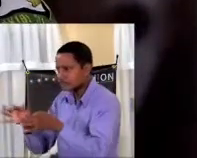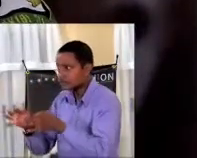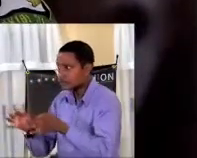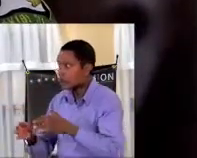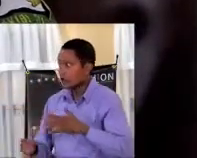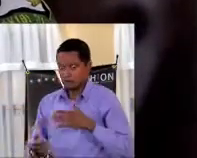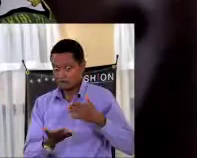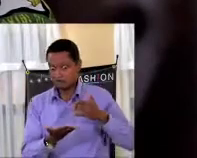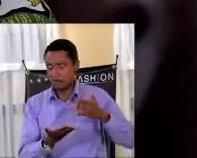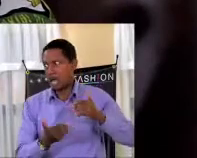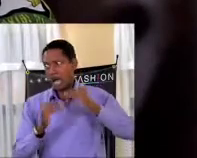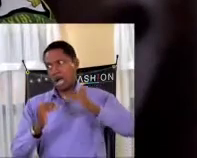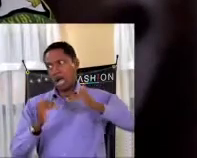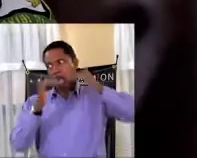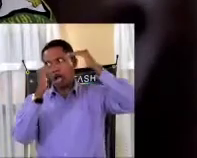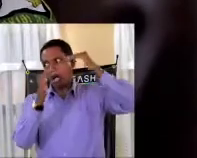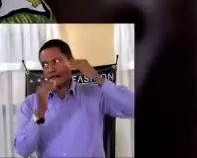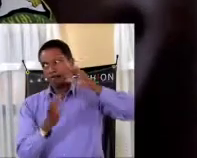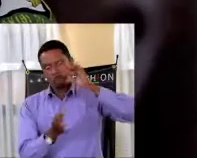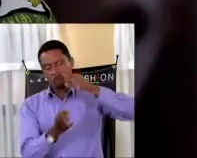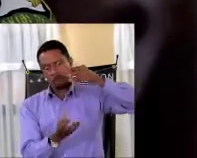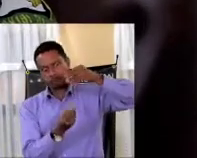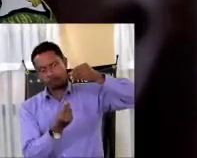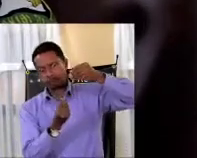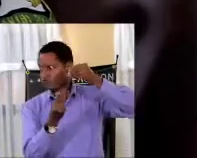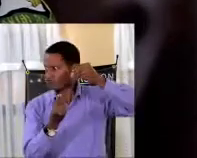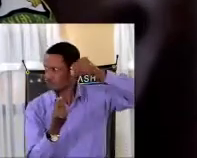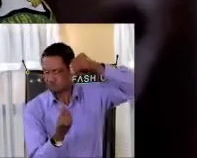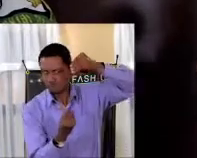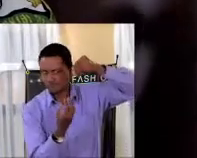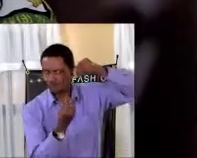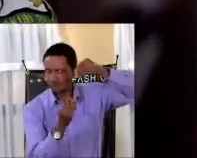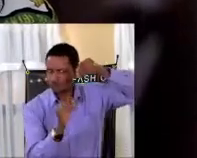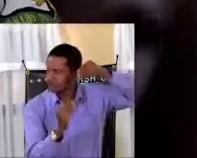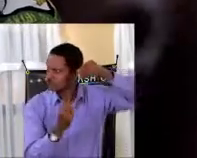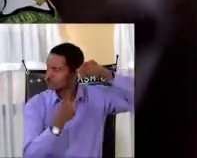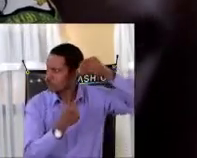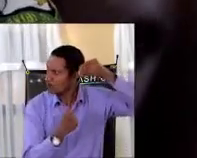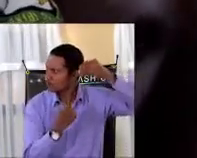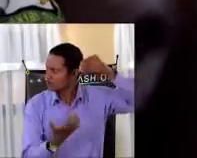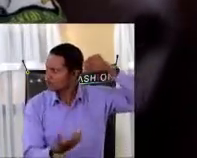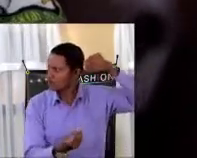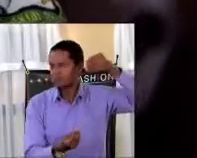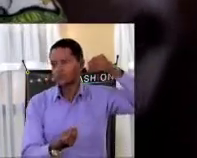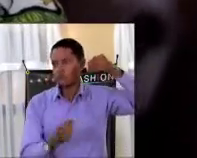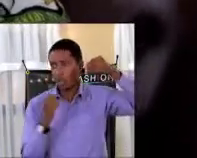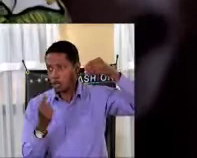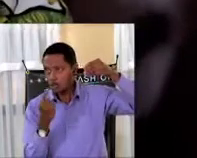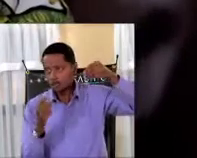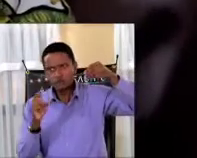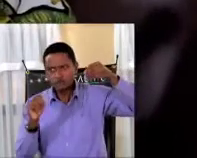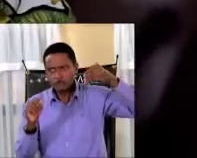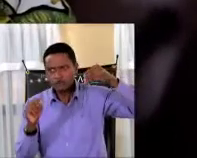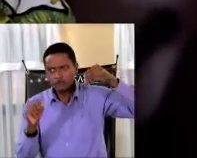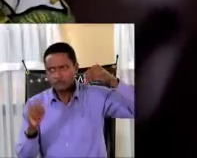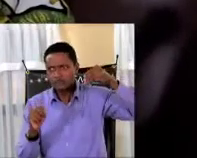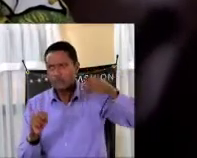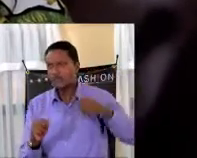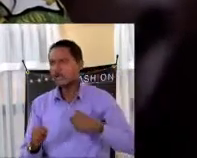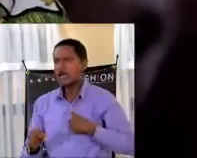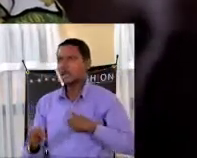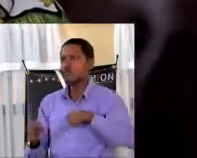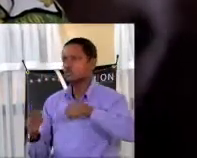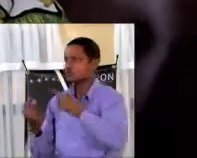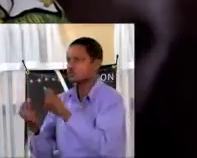God, my product is high quality. And so I had an example where I was doing a workshop and one of the participants